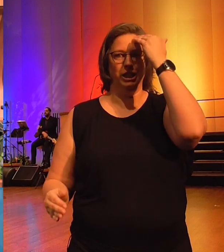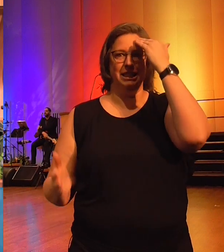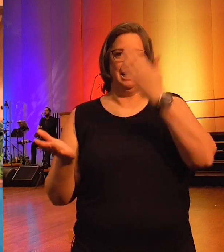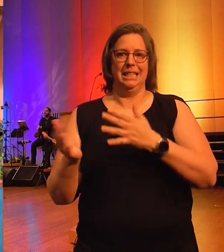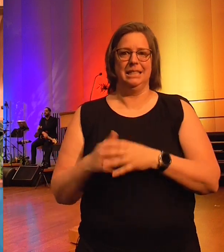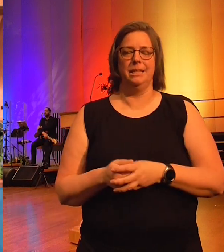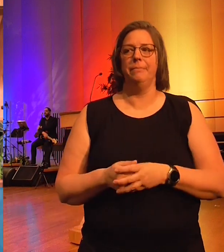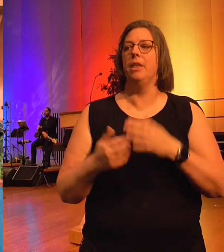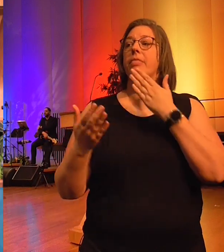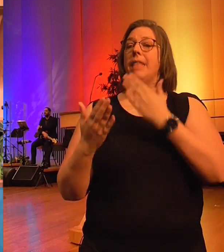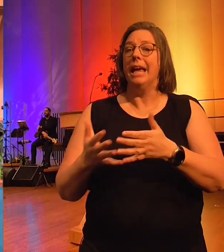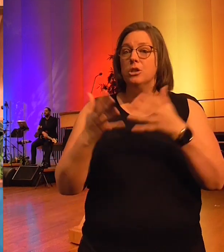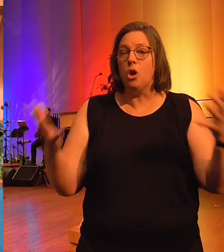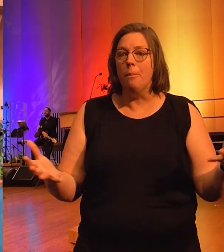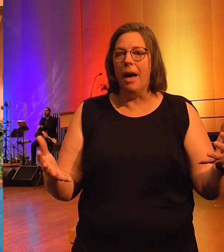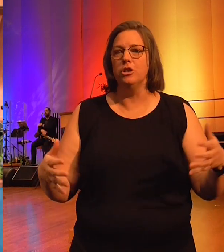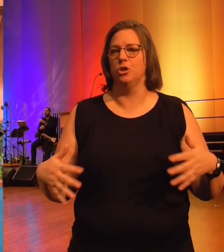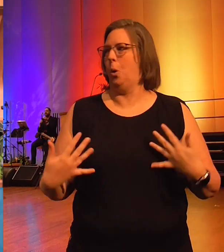here.